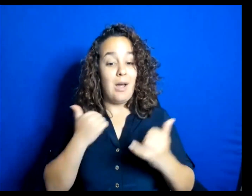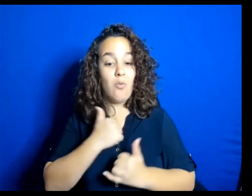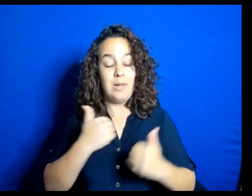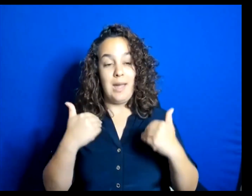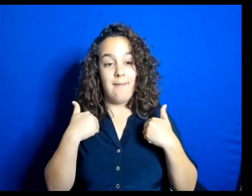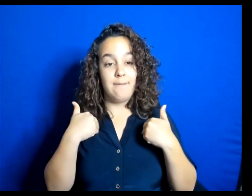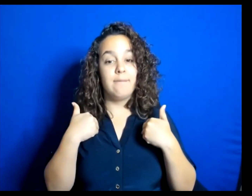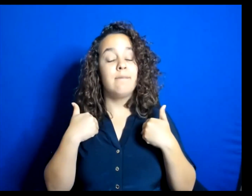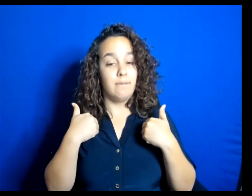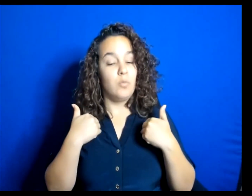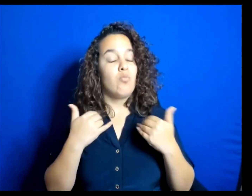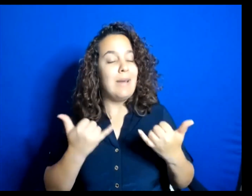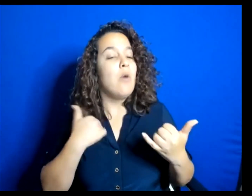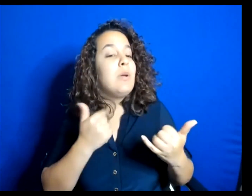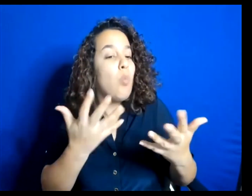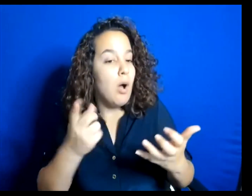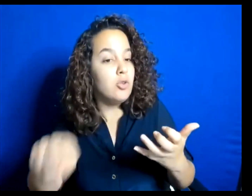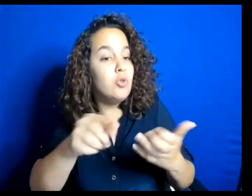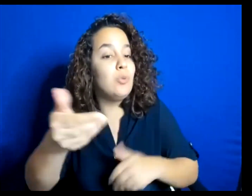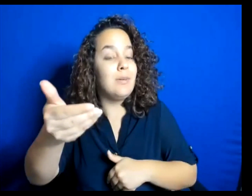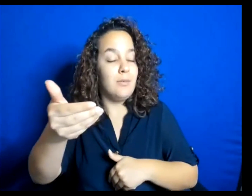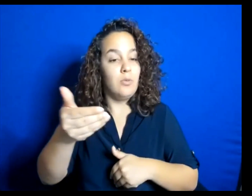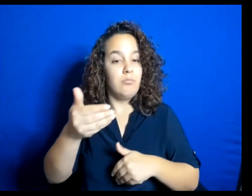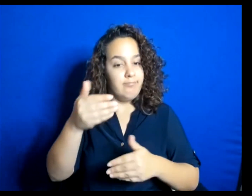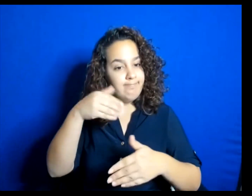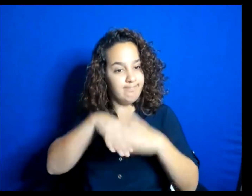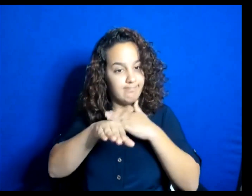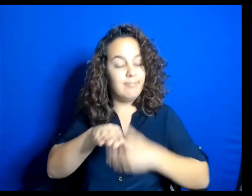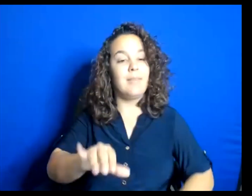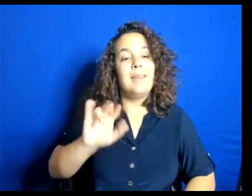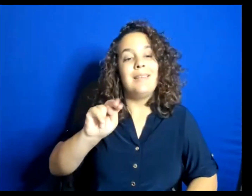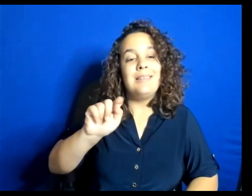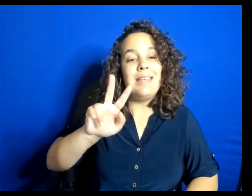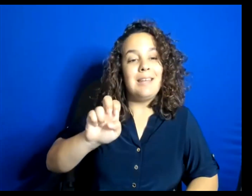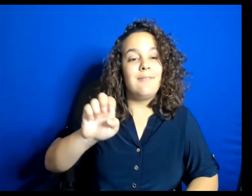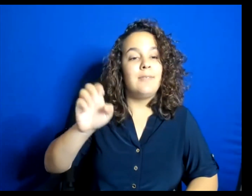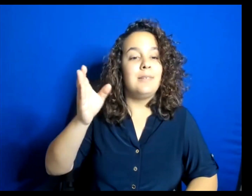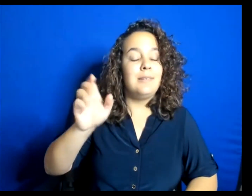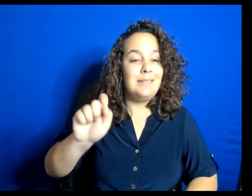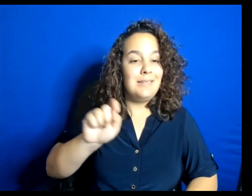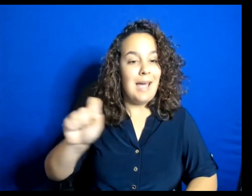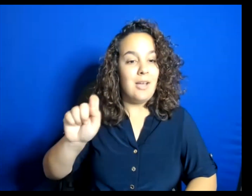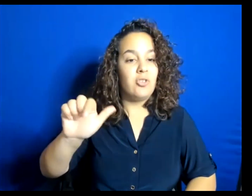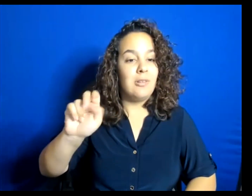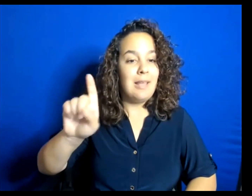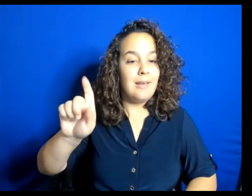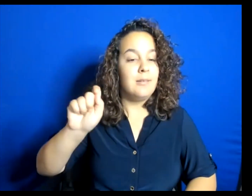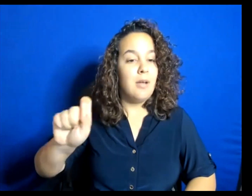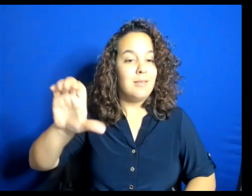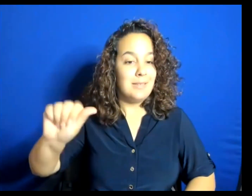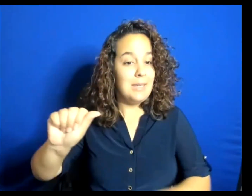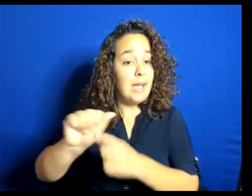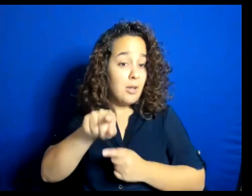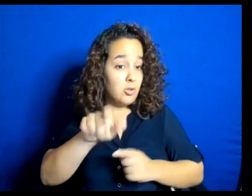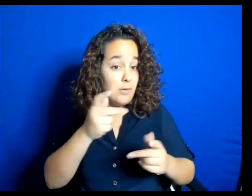invite you to visit native-land.ca to find out more about whose land you currently reside